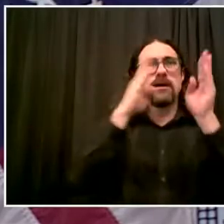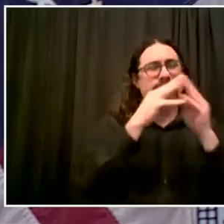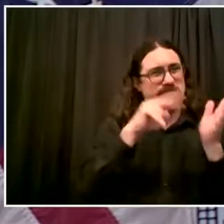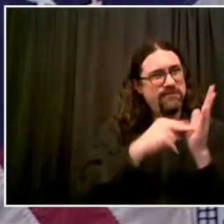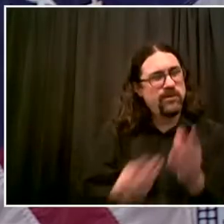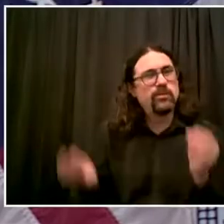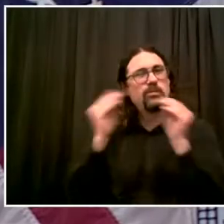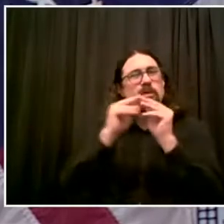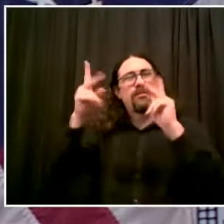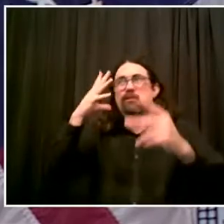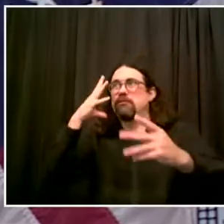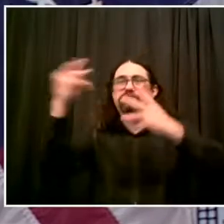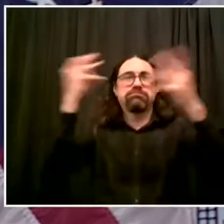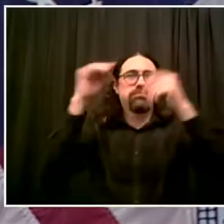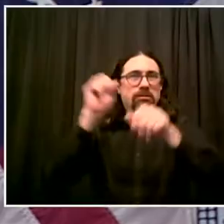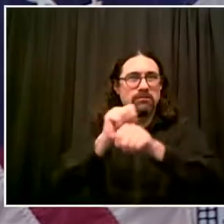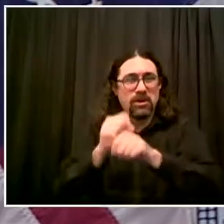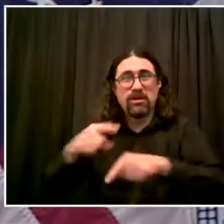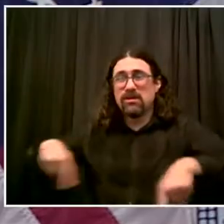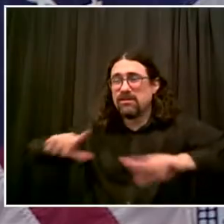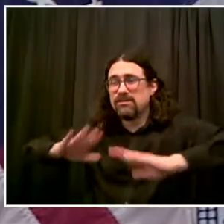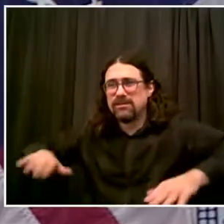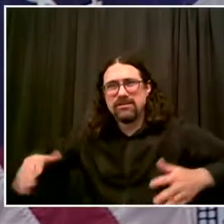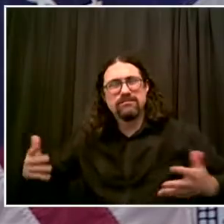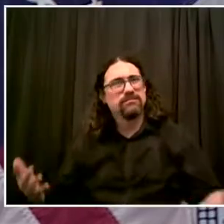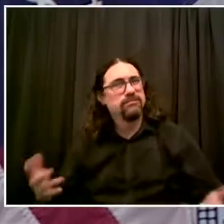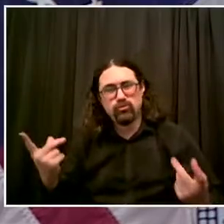to say on it soon for sure. Commissioner, you want to add?